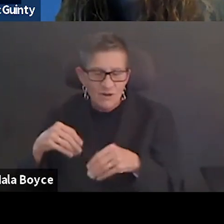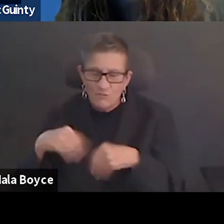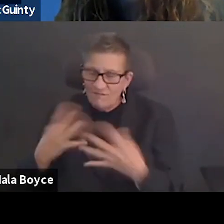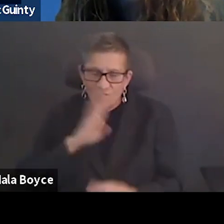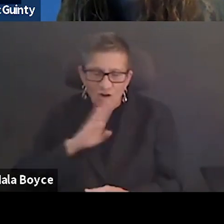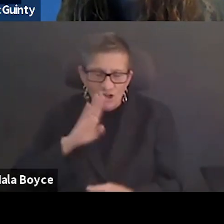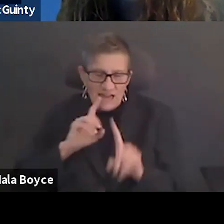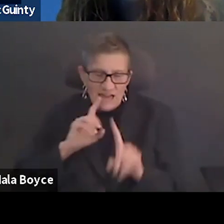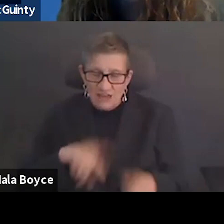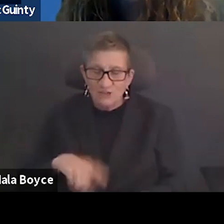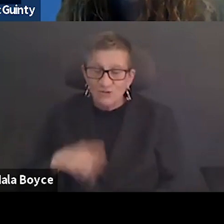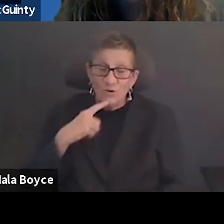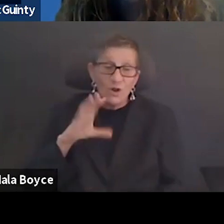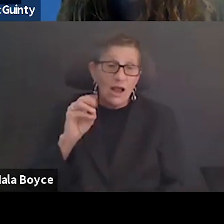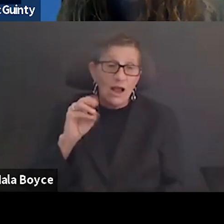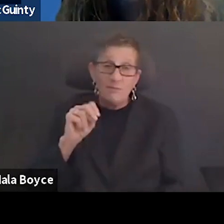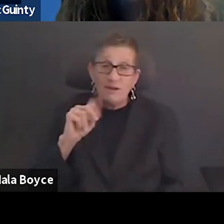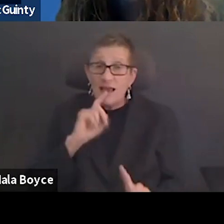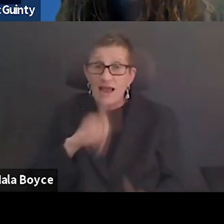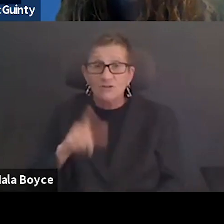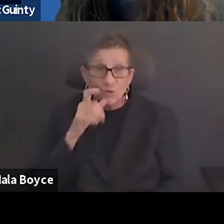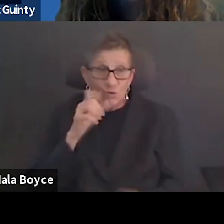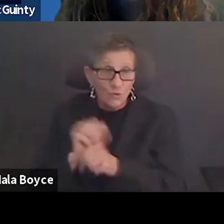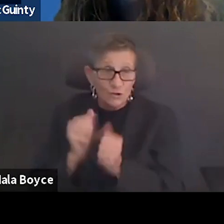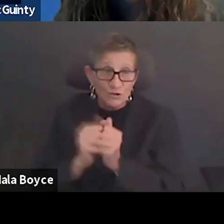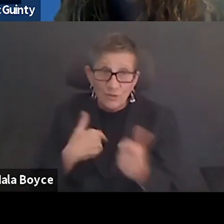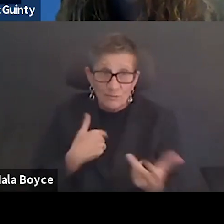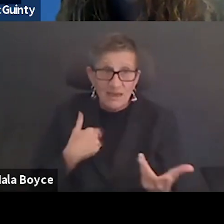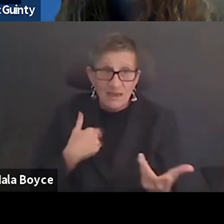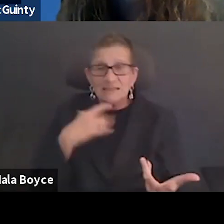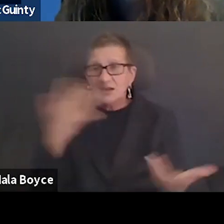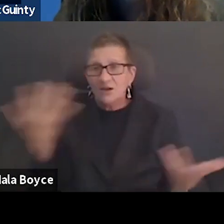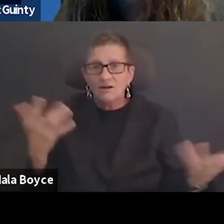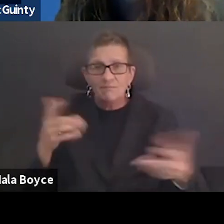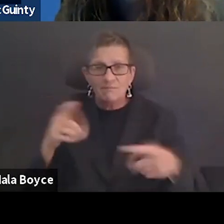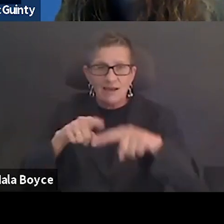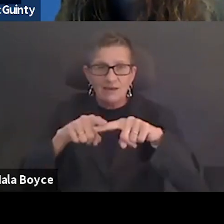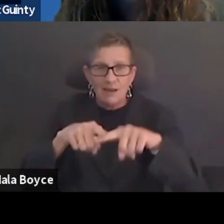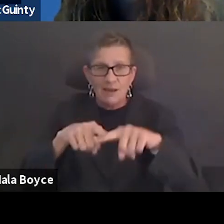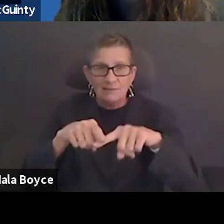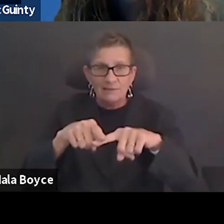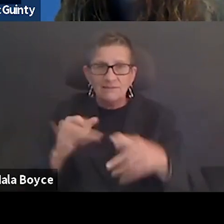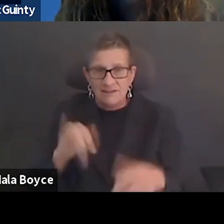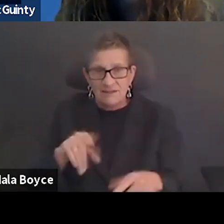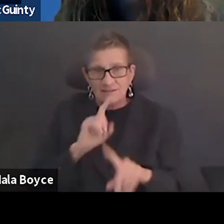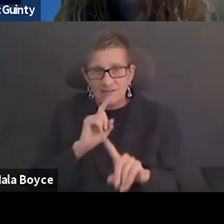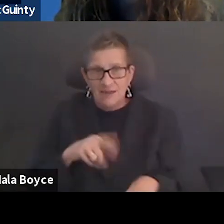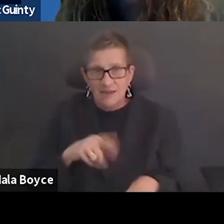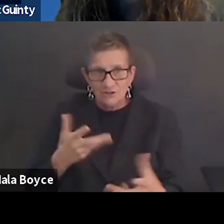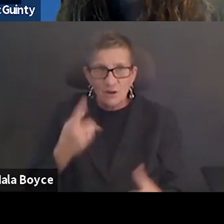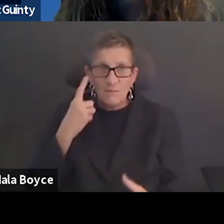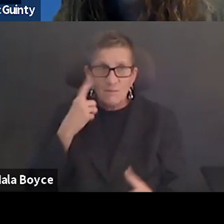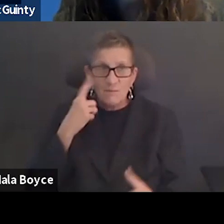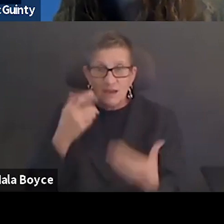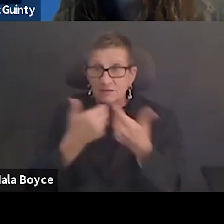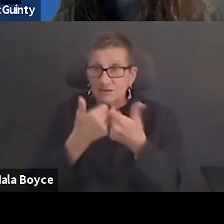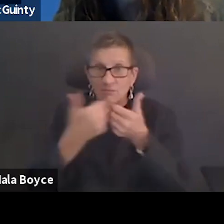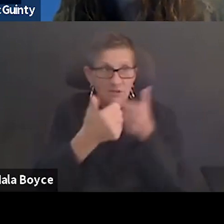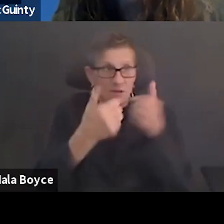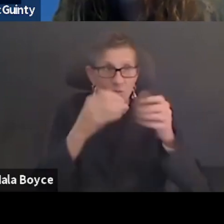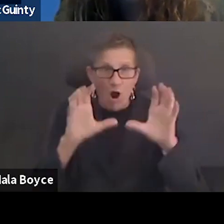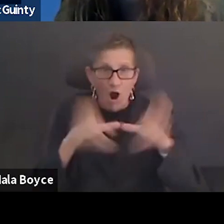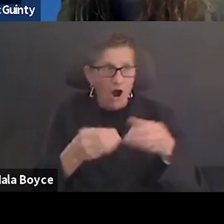answer from me, from folks who have worked with me, which is, it depends. Because of the decentralized nature of